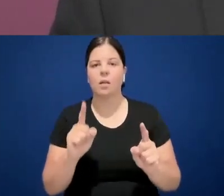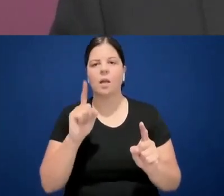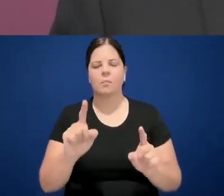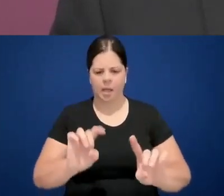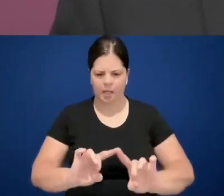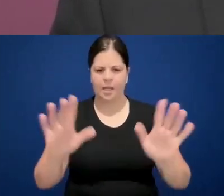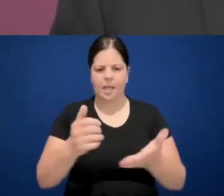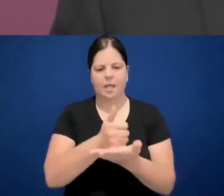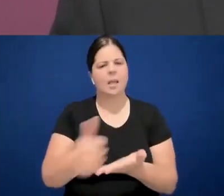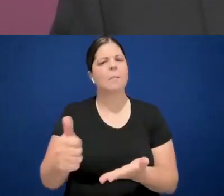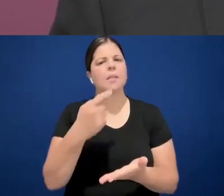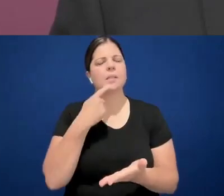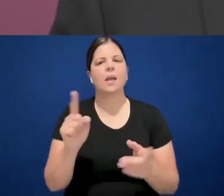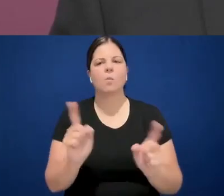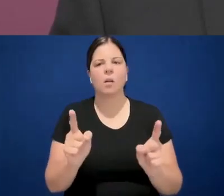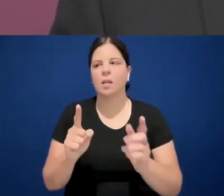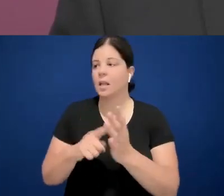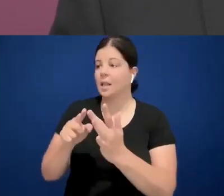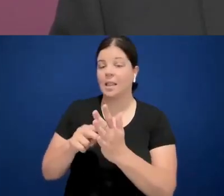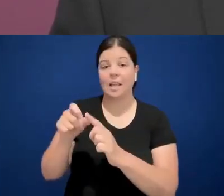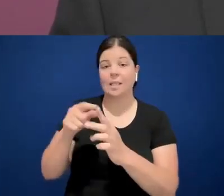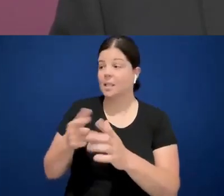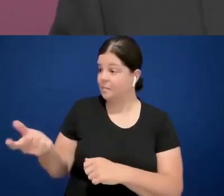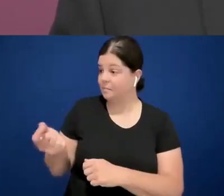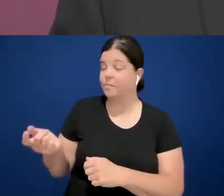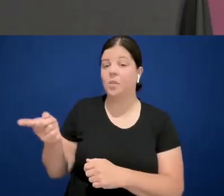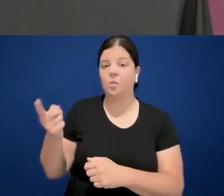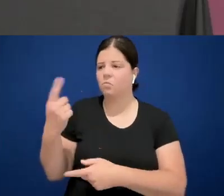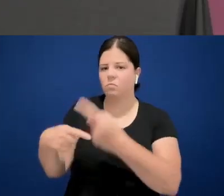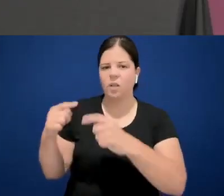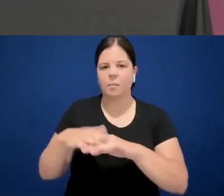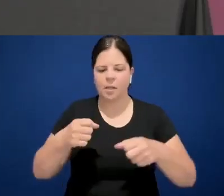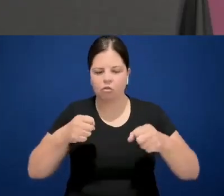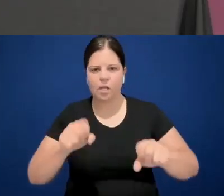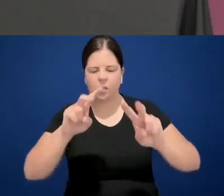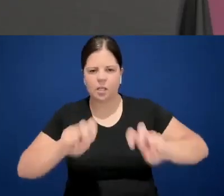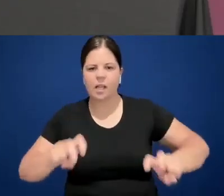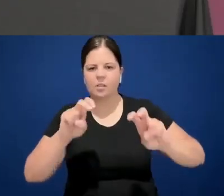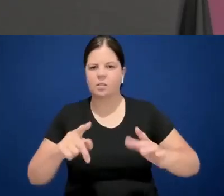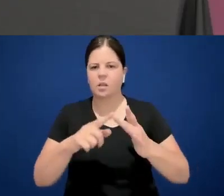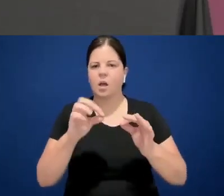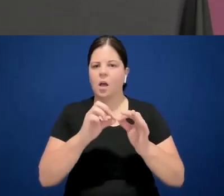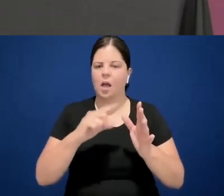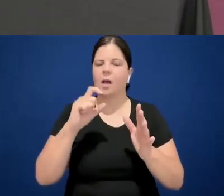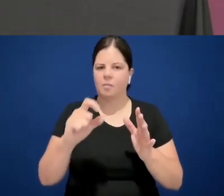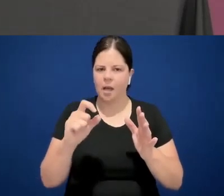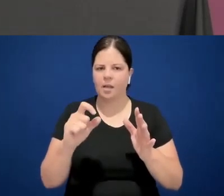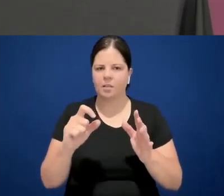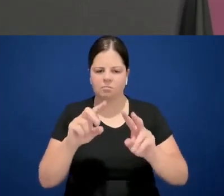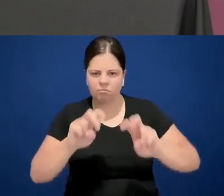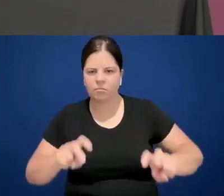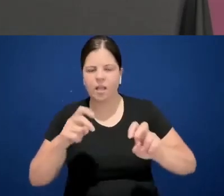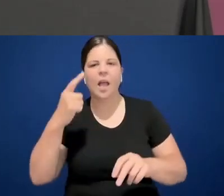us? I'd like to invite Linda to talk to us about the strategic analysis IBAC has done, looking at corruption risk